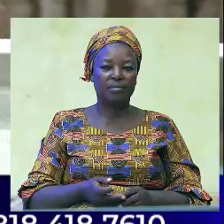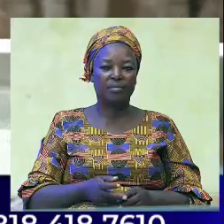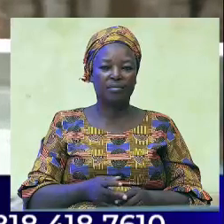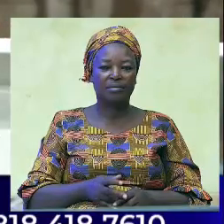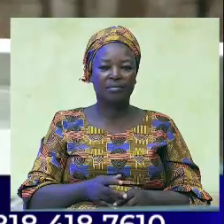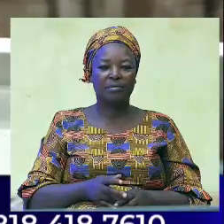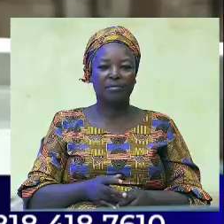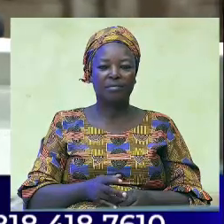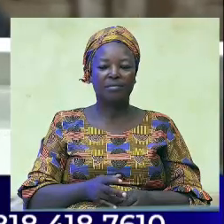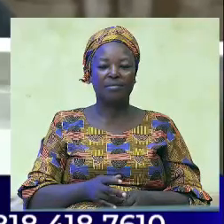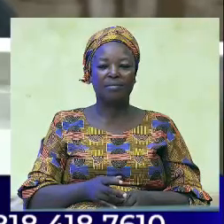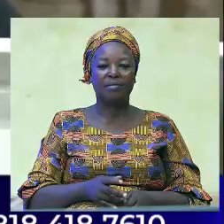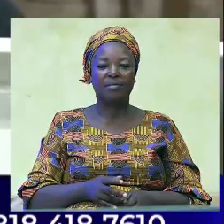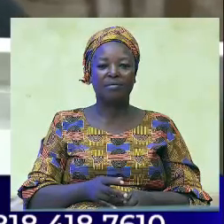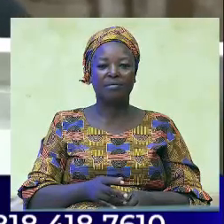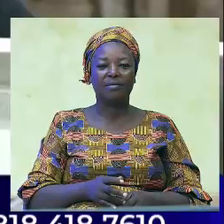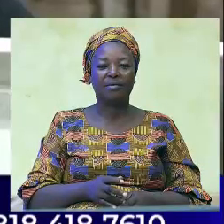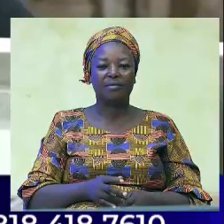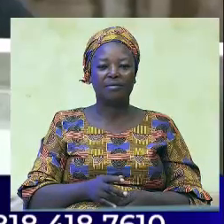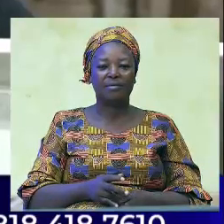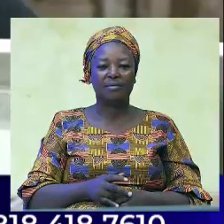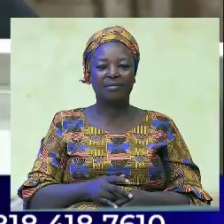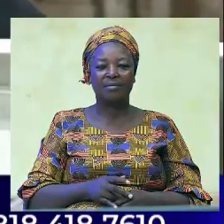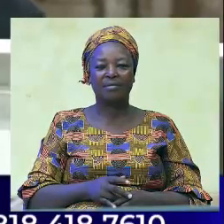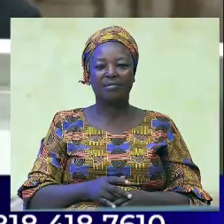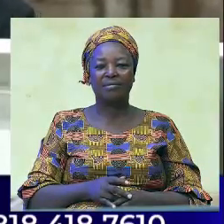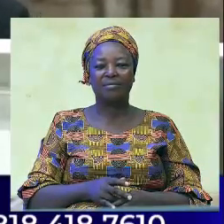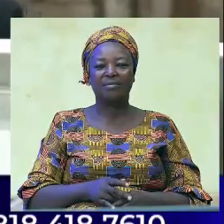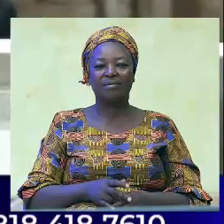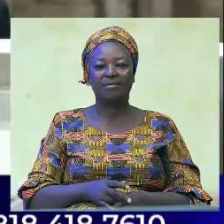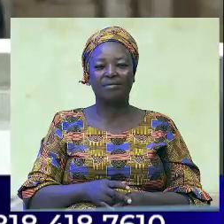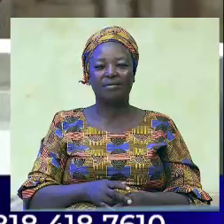Onyoma mere mumma, omemme mekwala yozo.